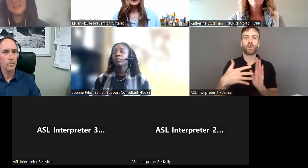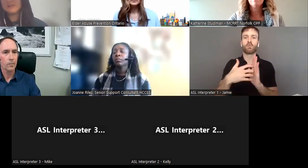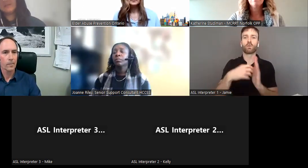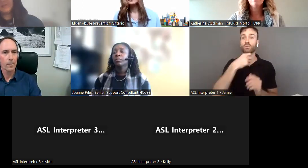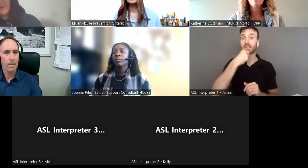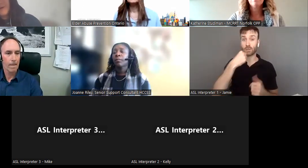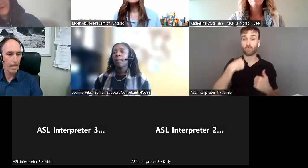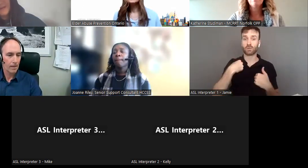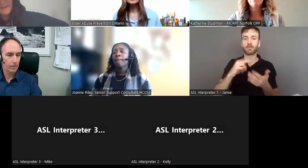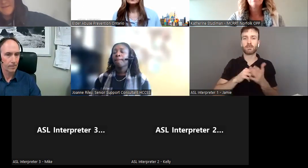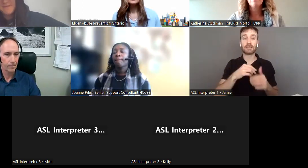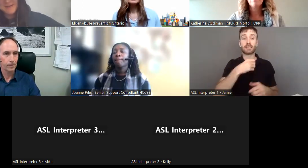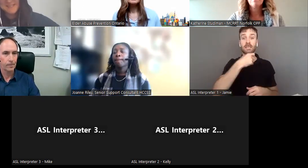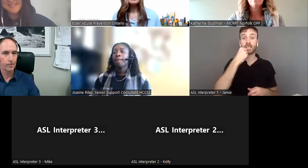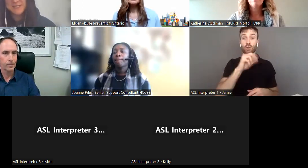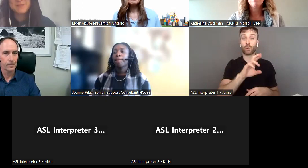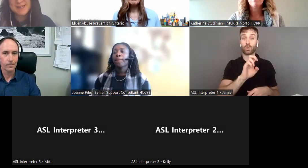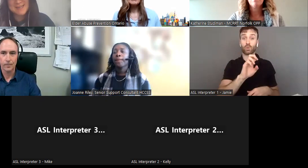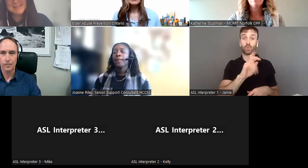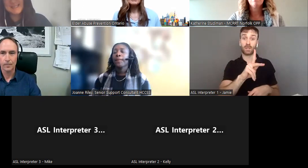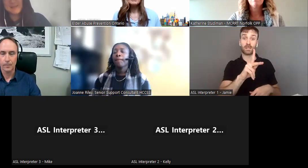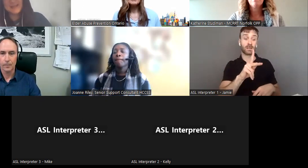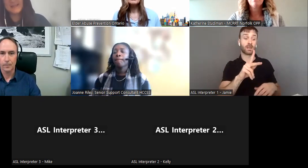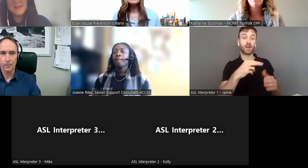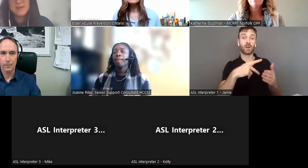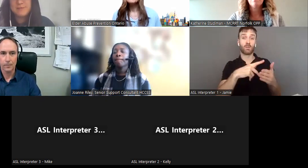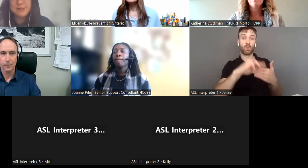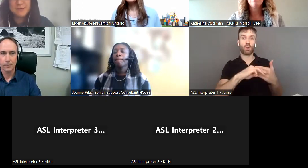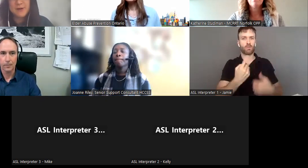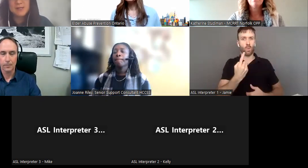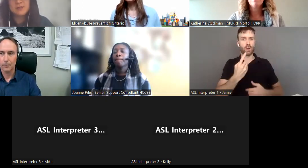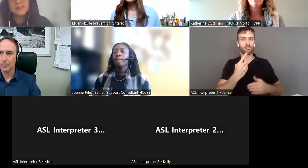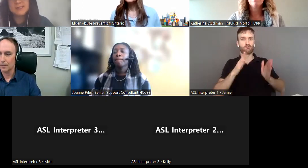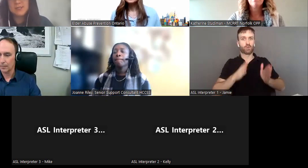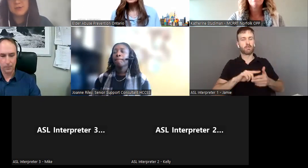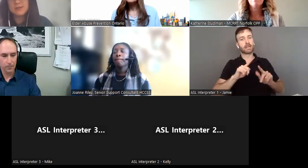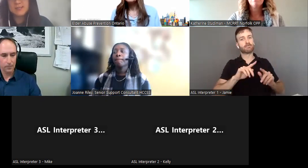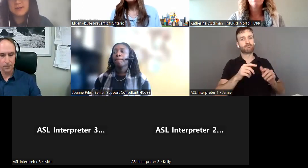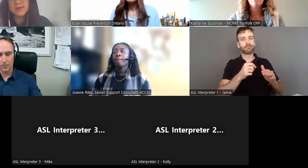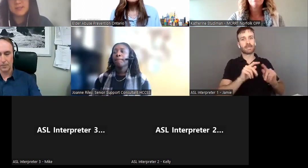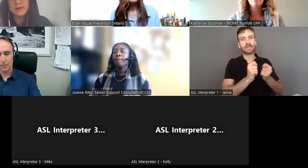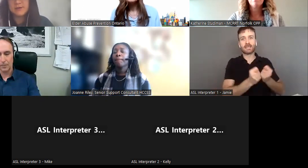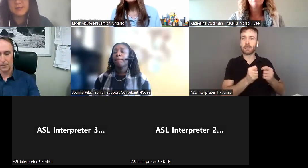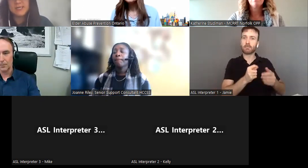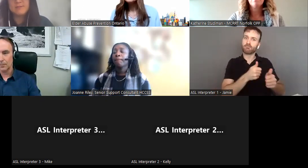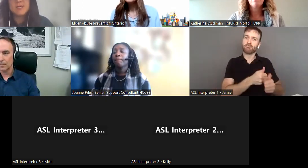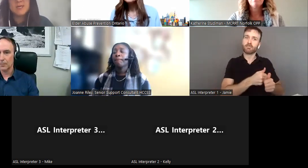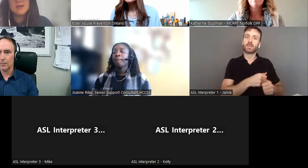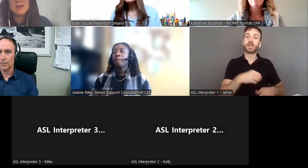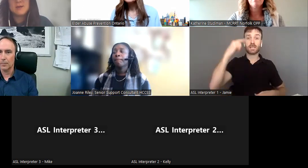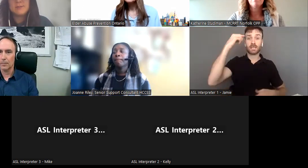oversee the Seniors at Risk program, which we have one clinician, but it is a team-based. We do fall under the seniors mental health